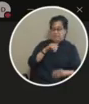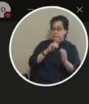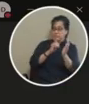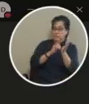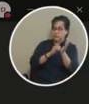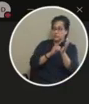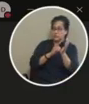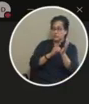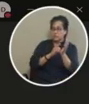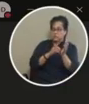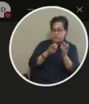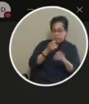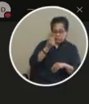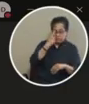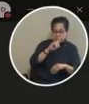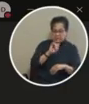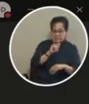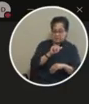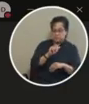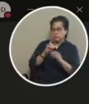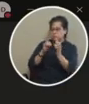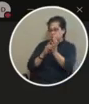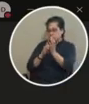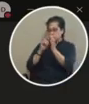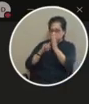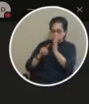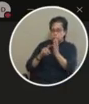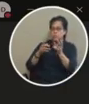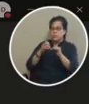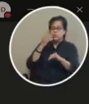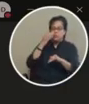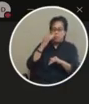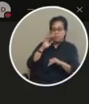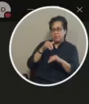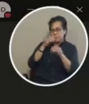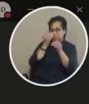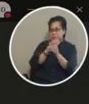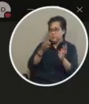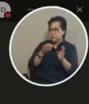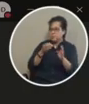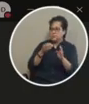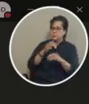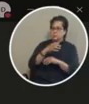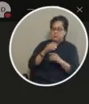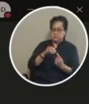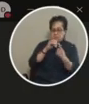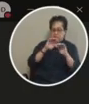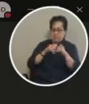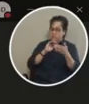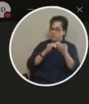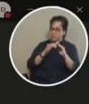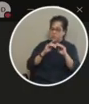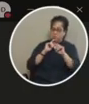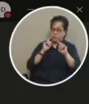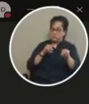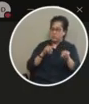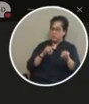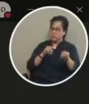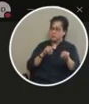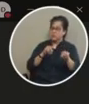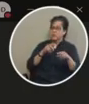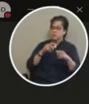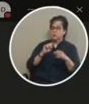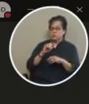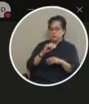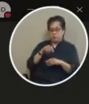to understand data. If anything, doctors and researchers want to look at this information very closely, especially how a city responds during a pandemic. So I think that